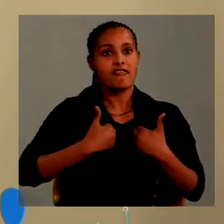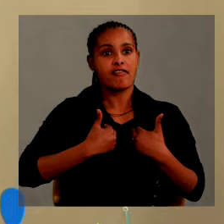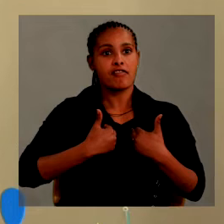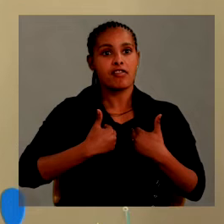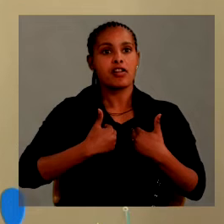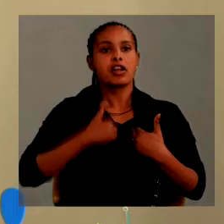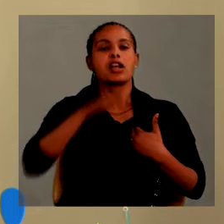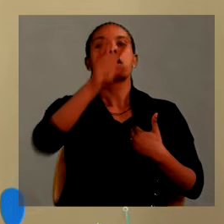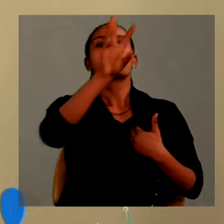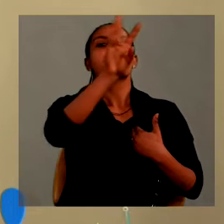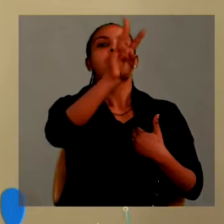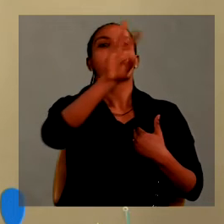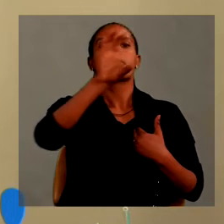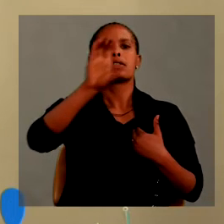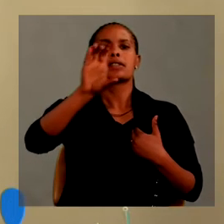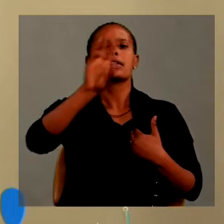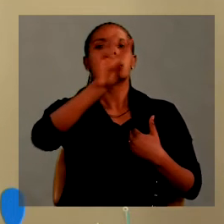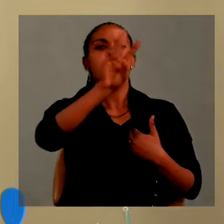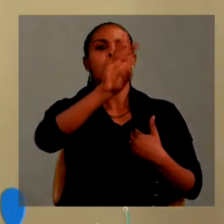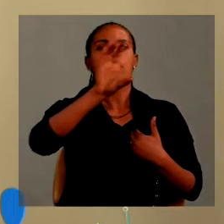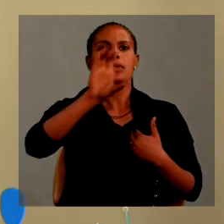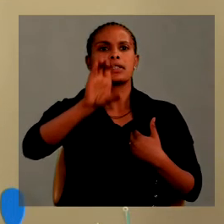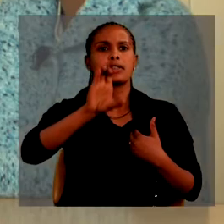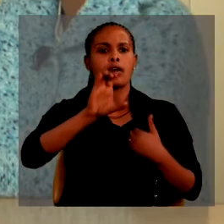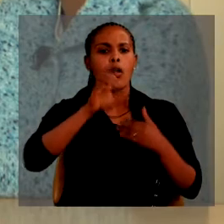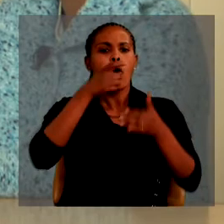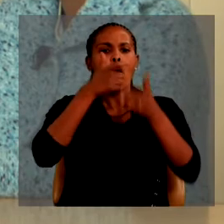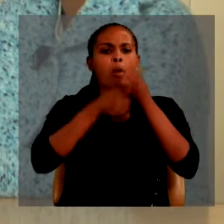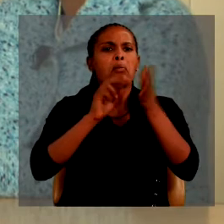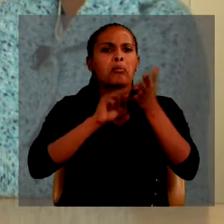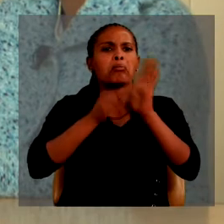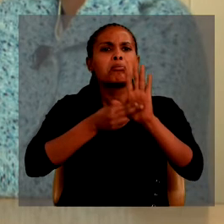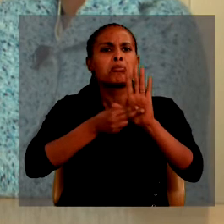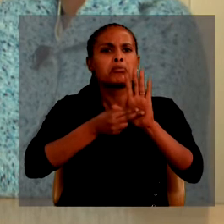are called WC. What does WC stand for?